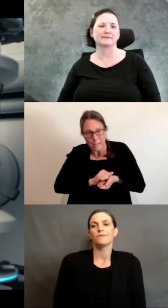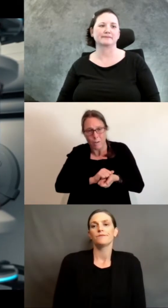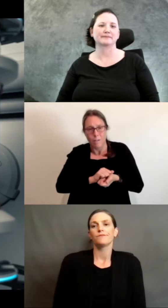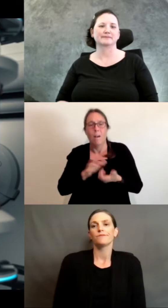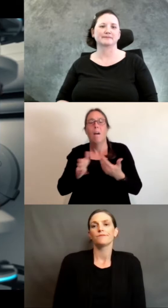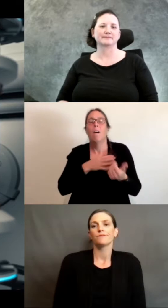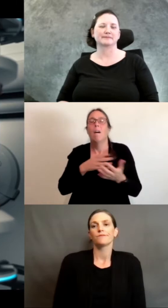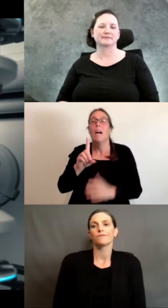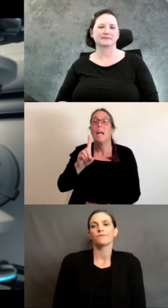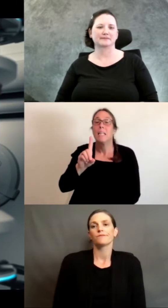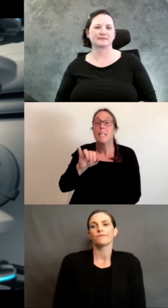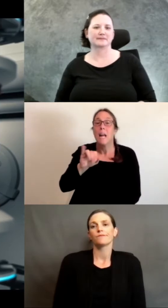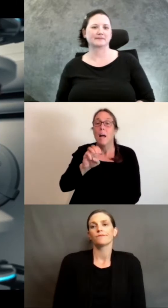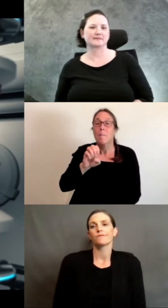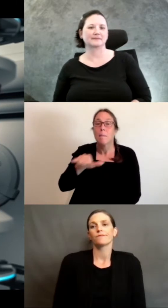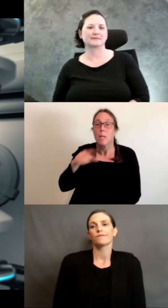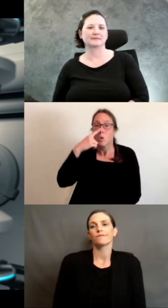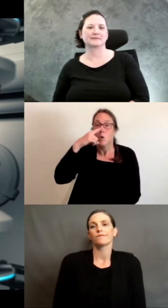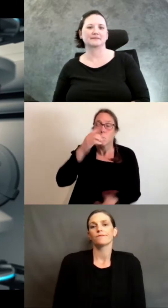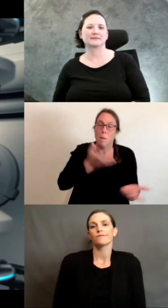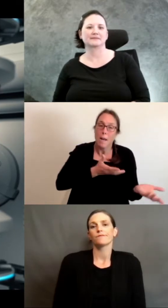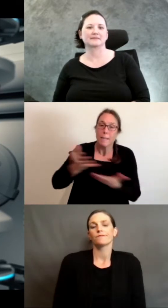him where you took the others.